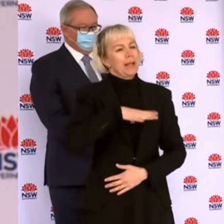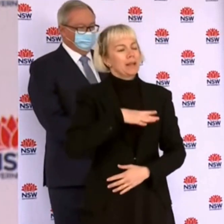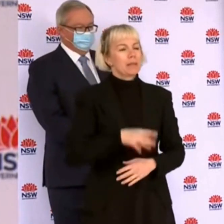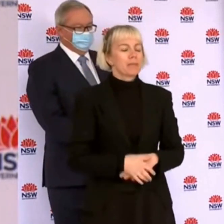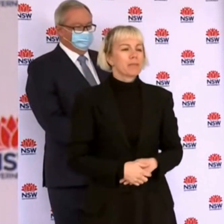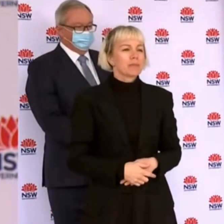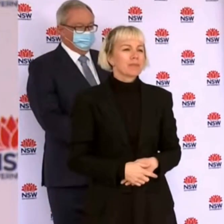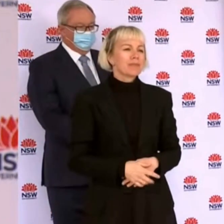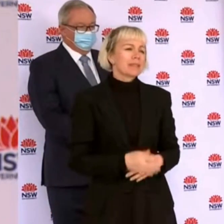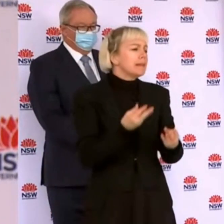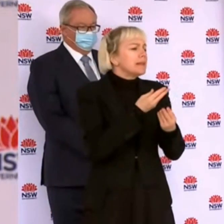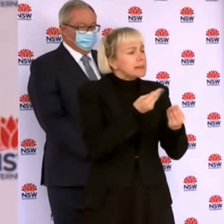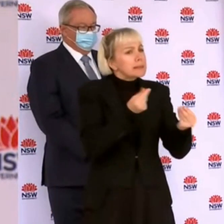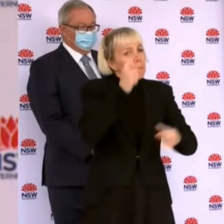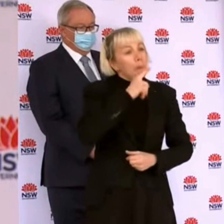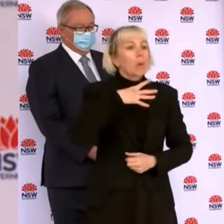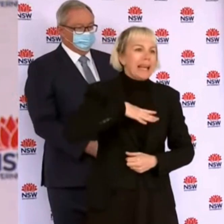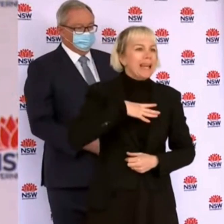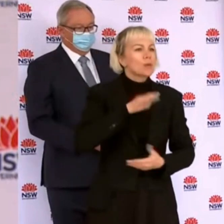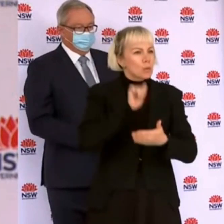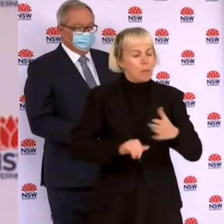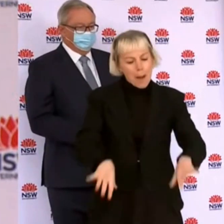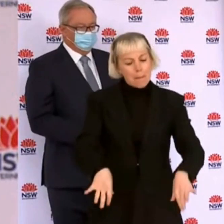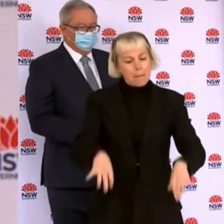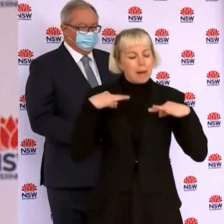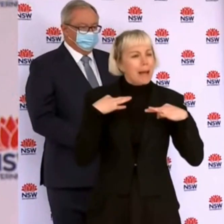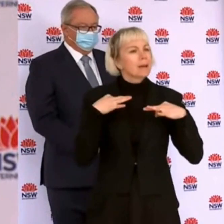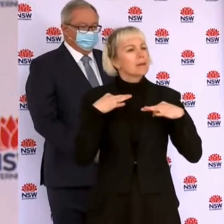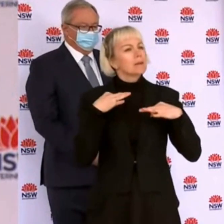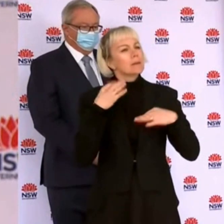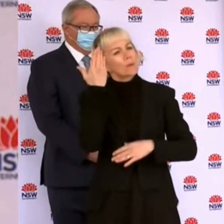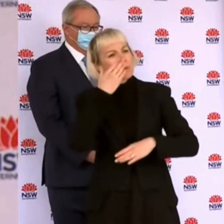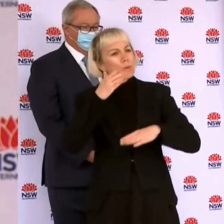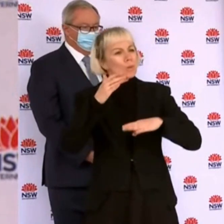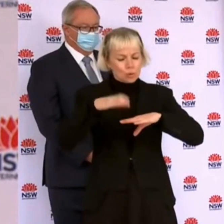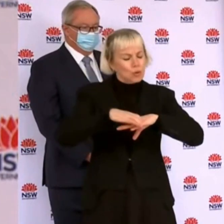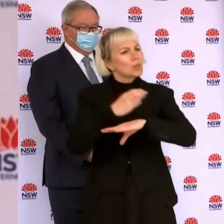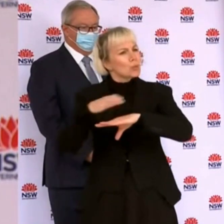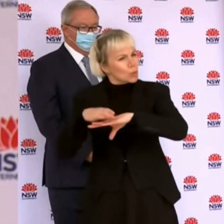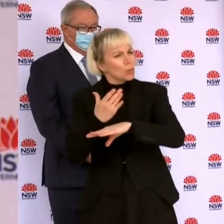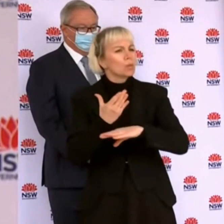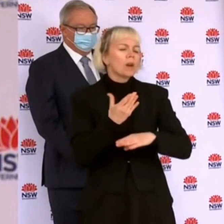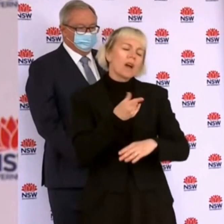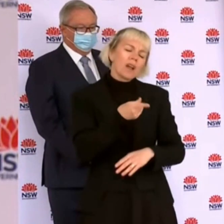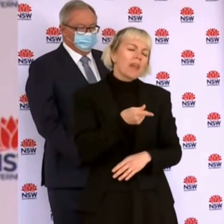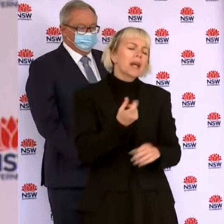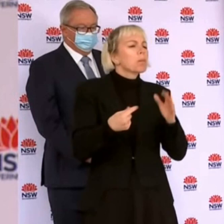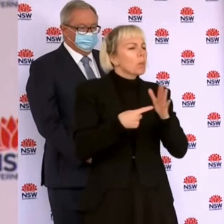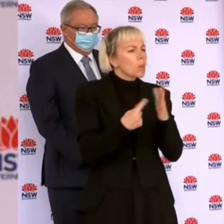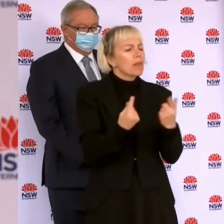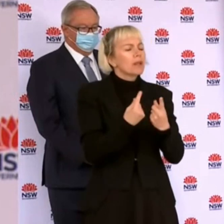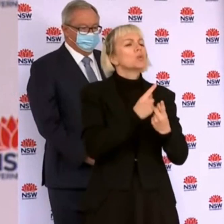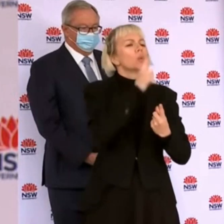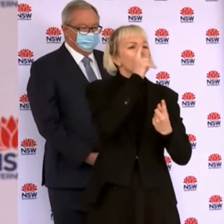may need blankets, rugs, school shoes. These are the sorts of things that are defined essential. And I have